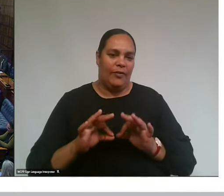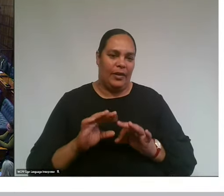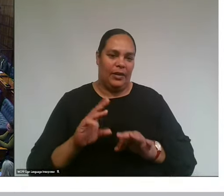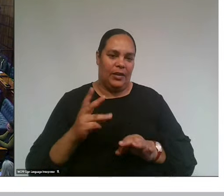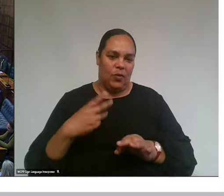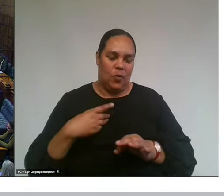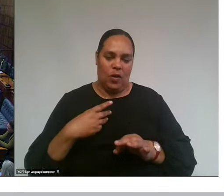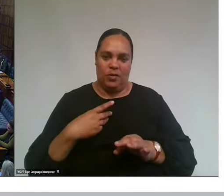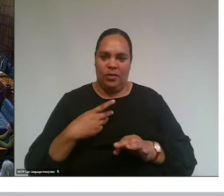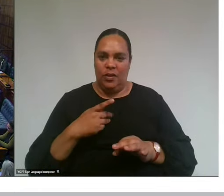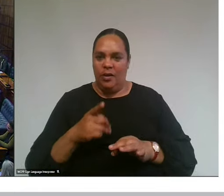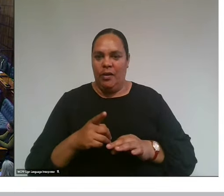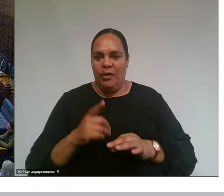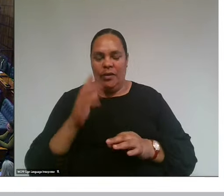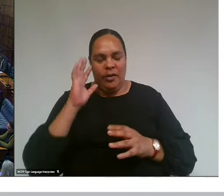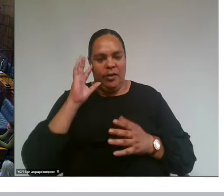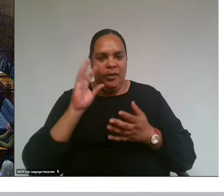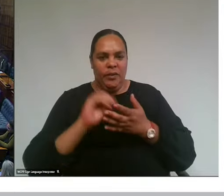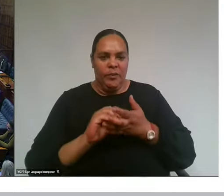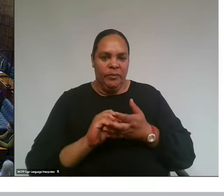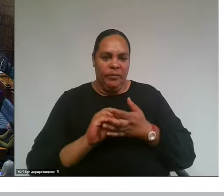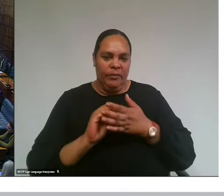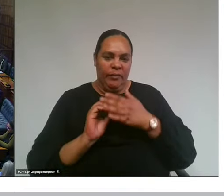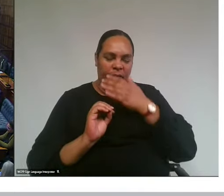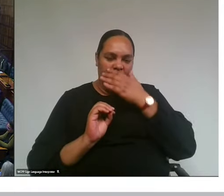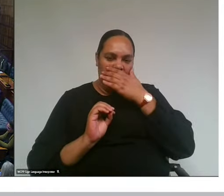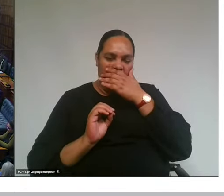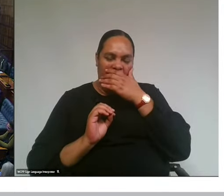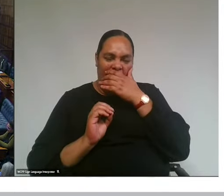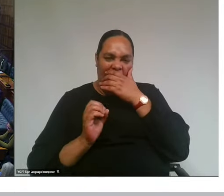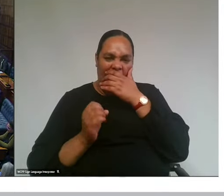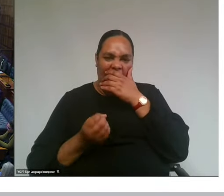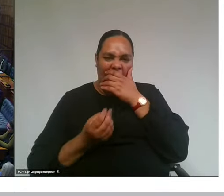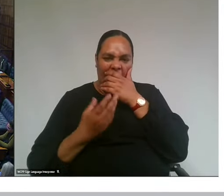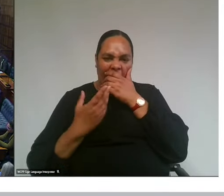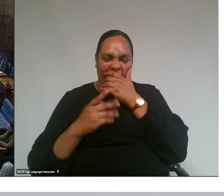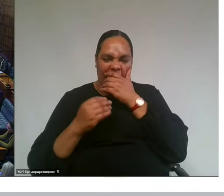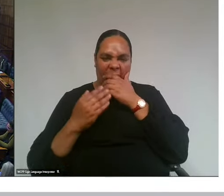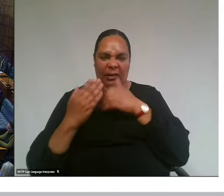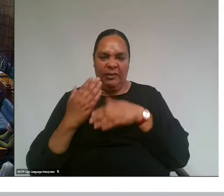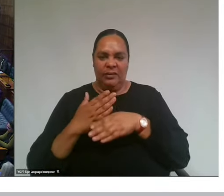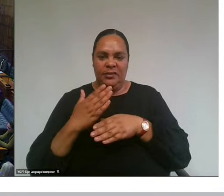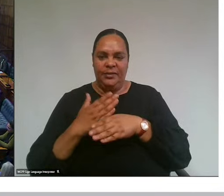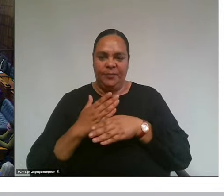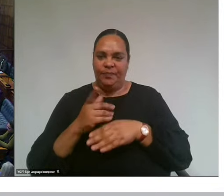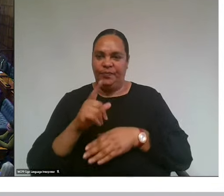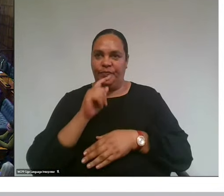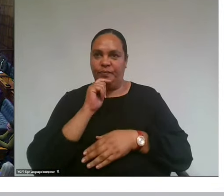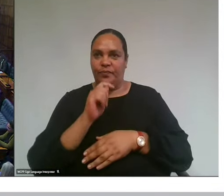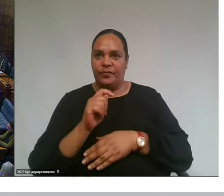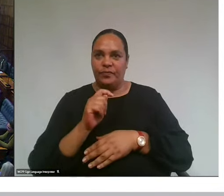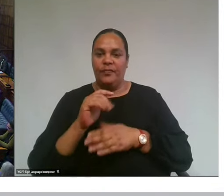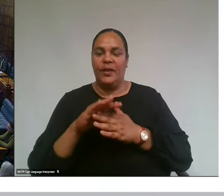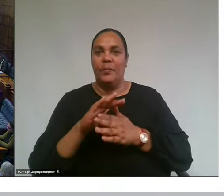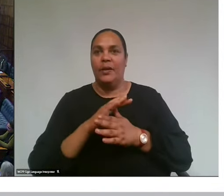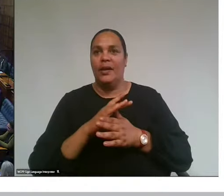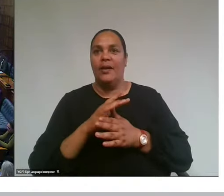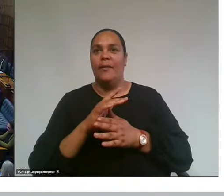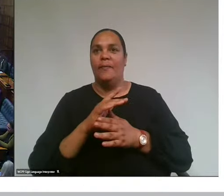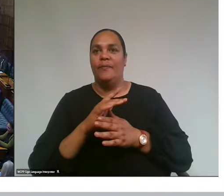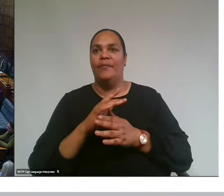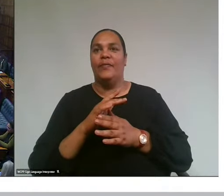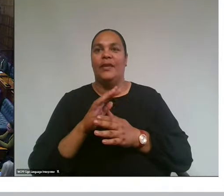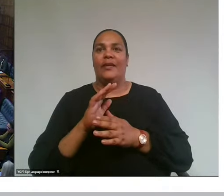been you know this concept or this growth for jobs you know is it really begun to